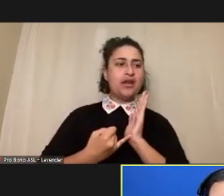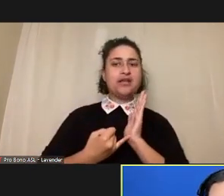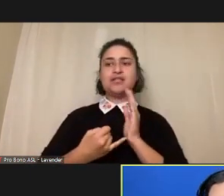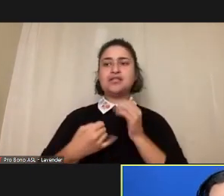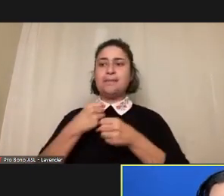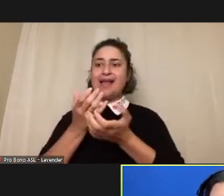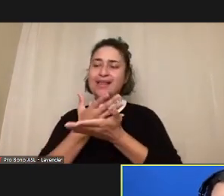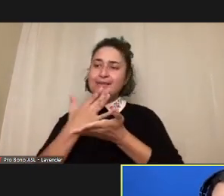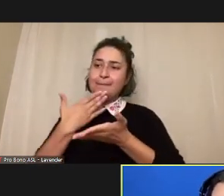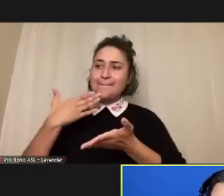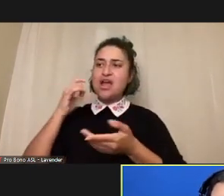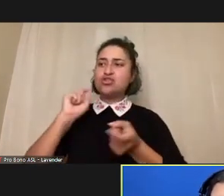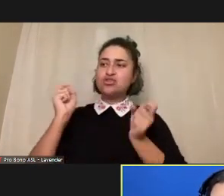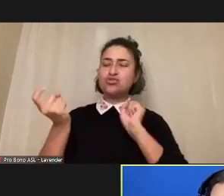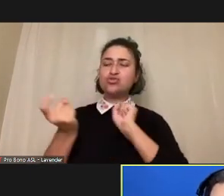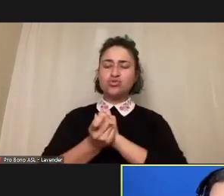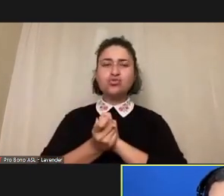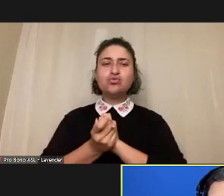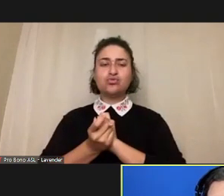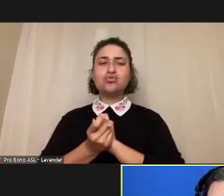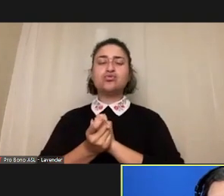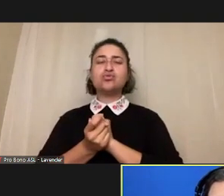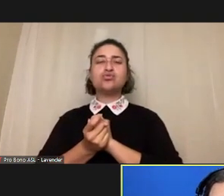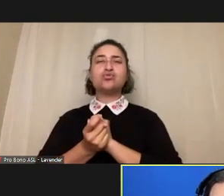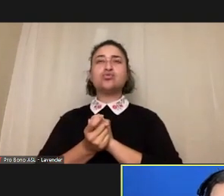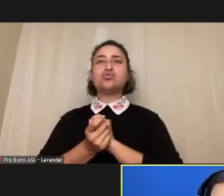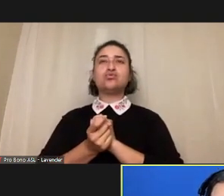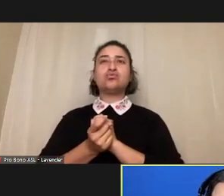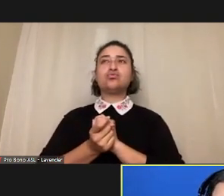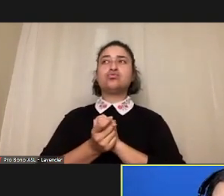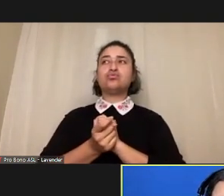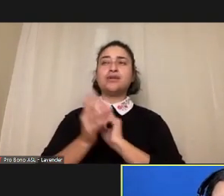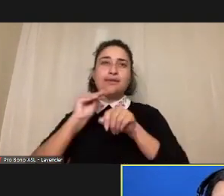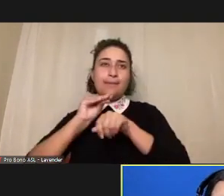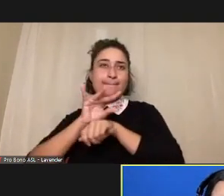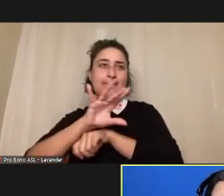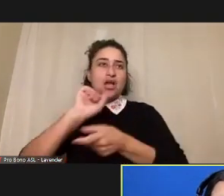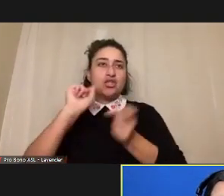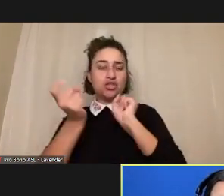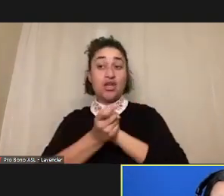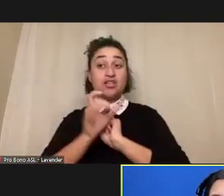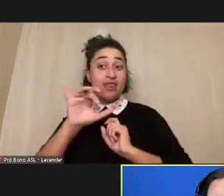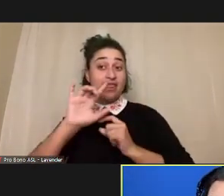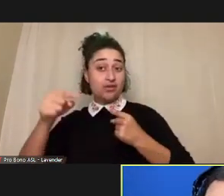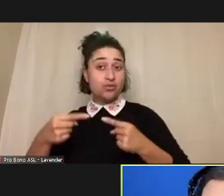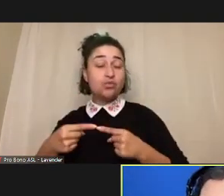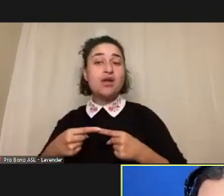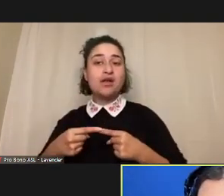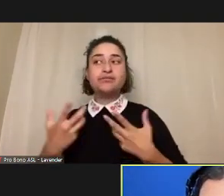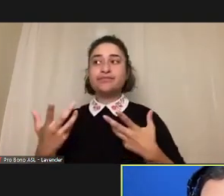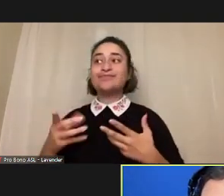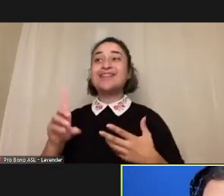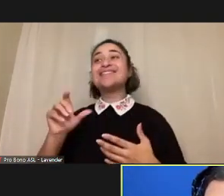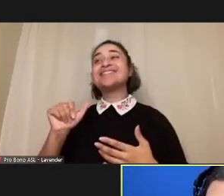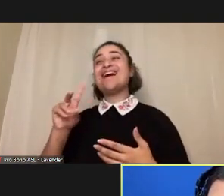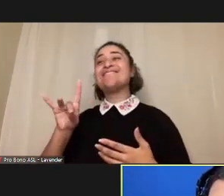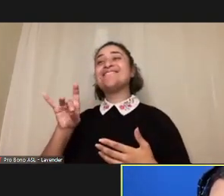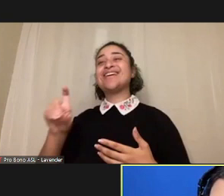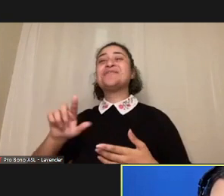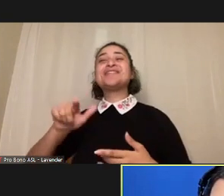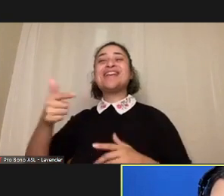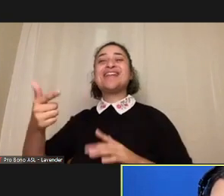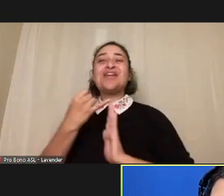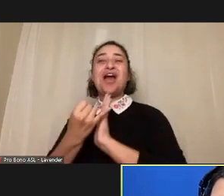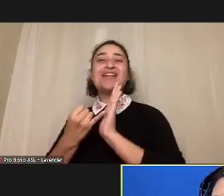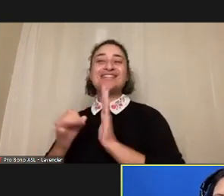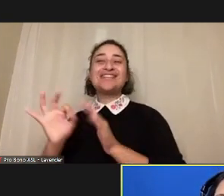to create change. And that's when And David was another artistic fellow